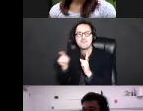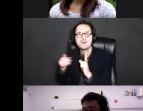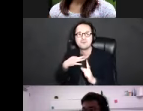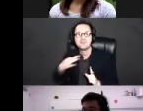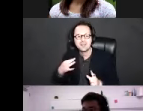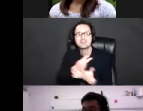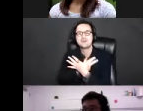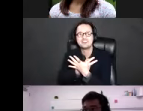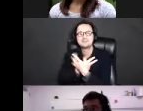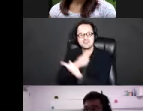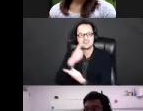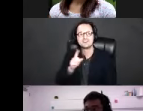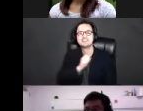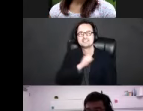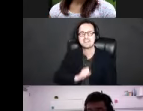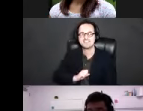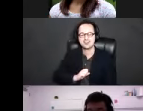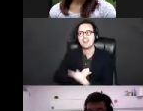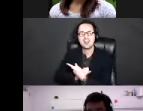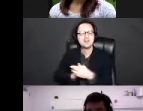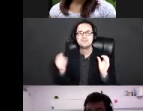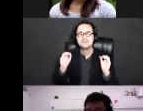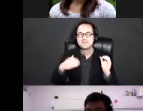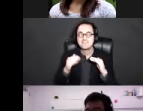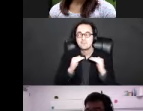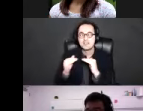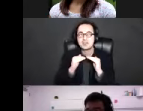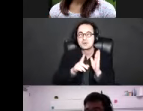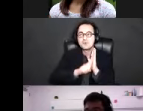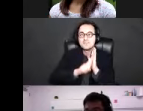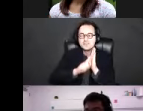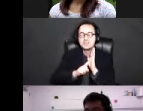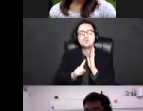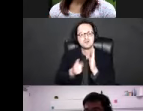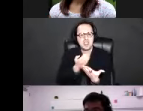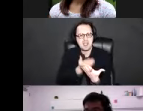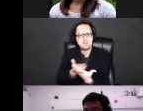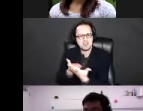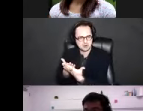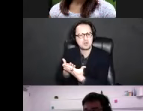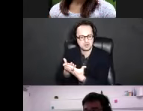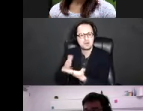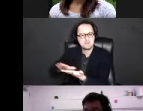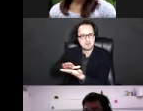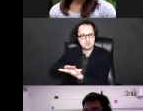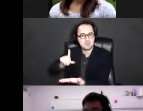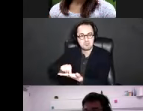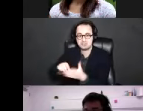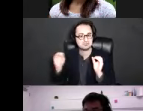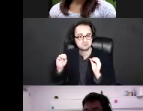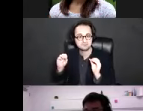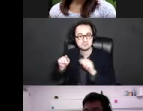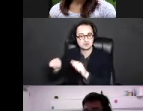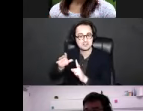at Stanford University, I don't think you had a peer-reviewed, at least empirical paper published when you were applying. Is